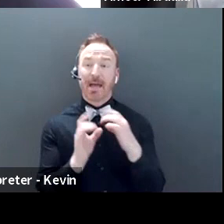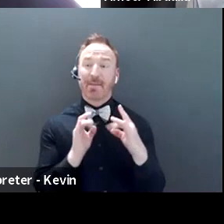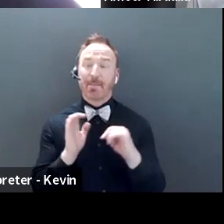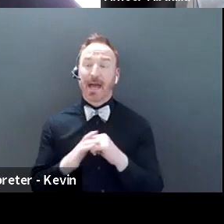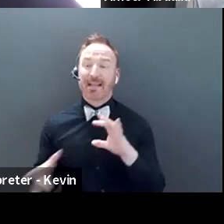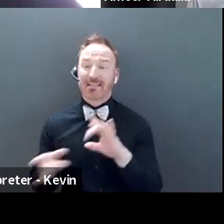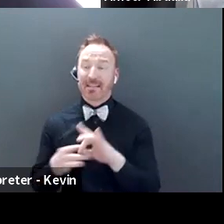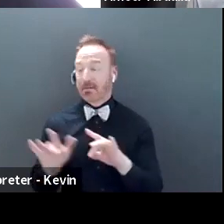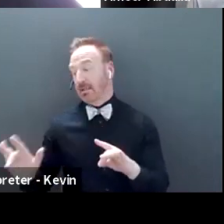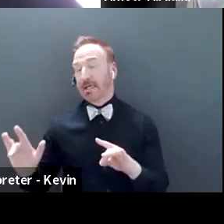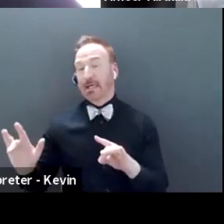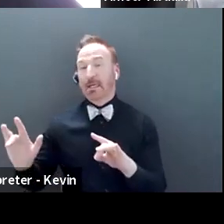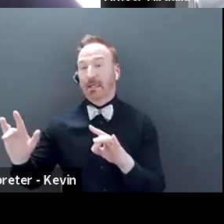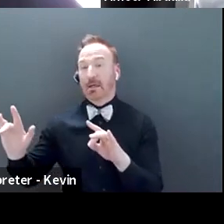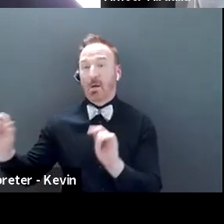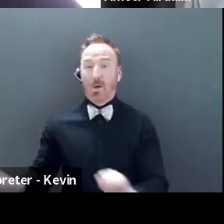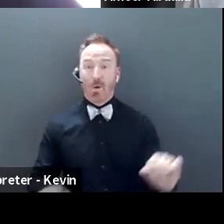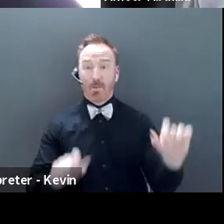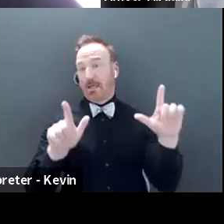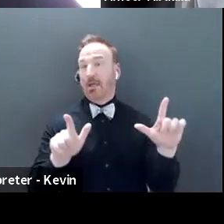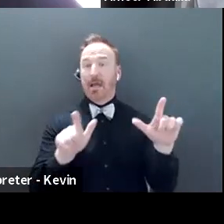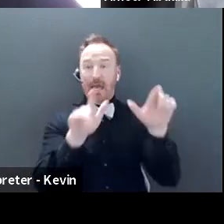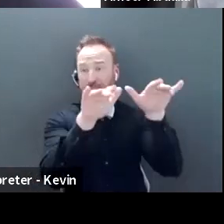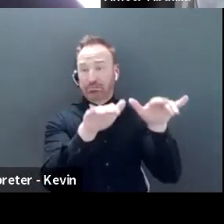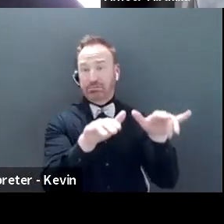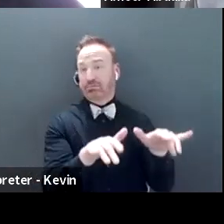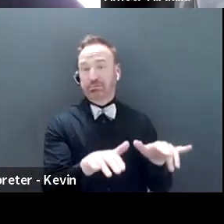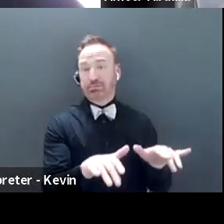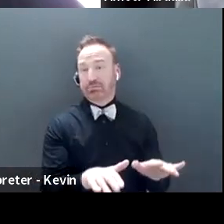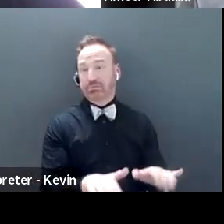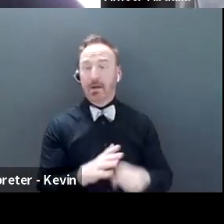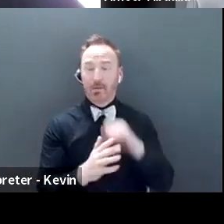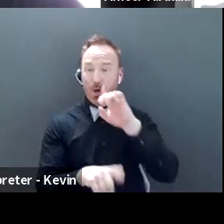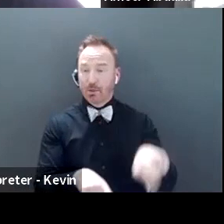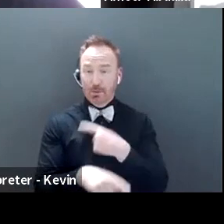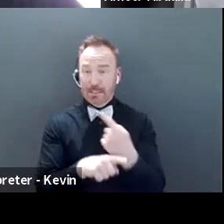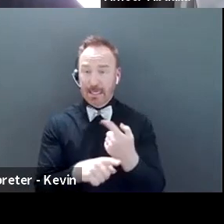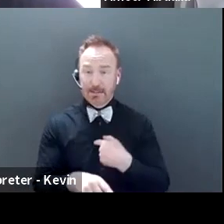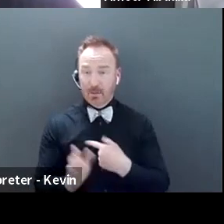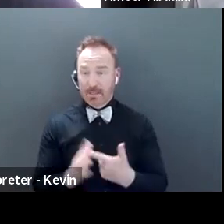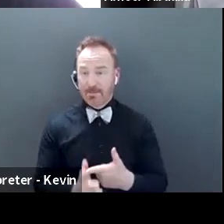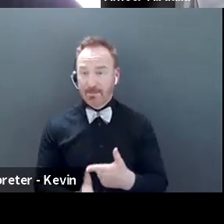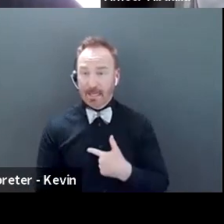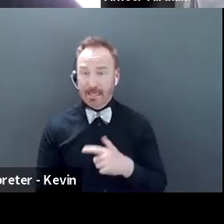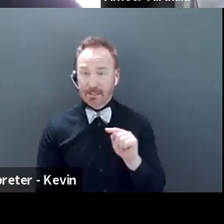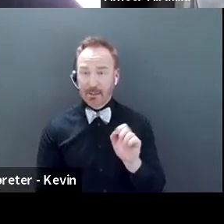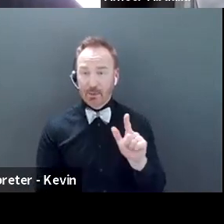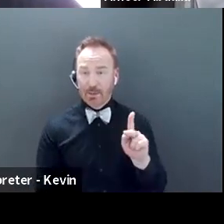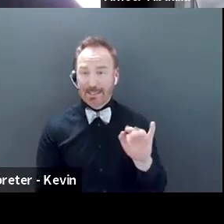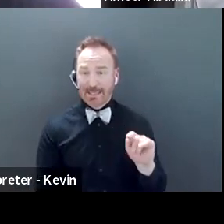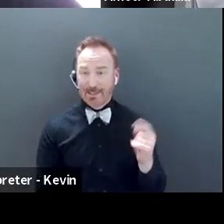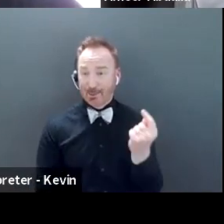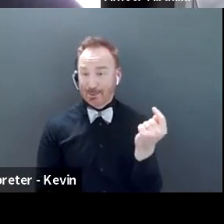up and give us your thoughts on our session today. But other than that, I think we